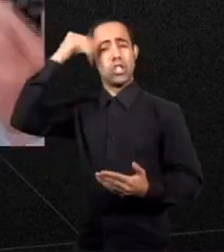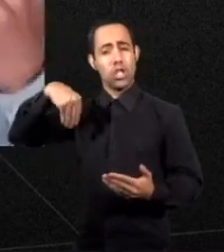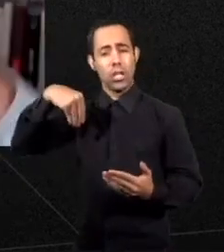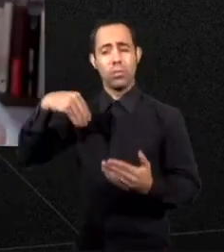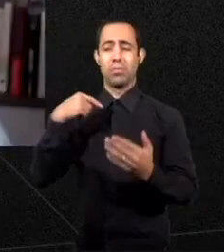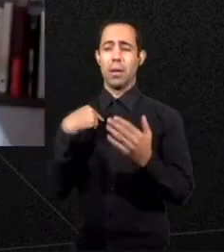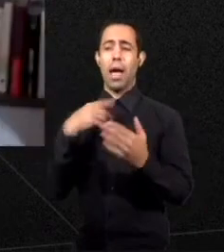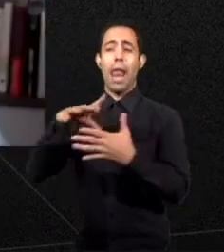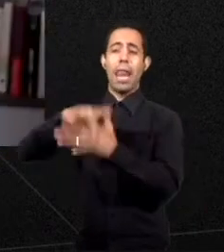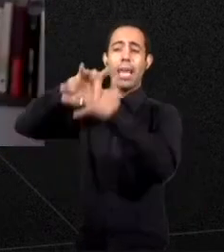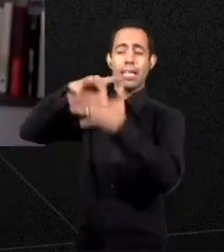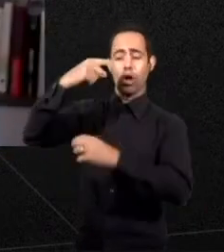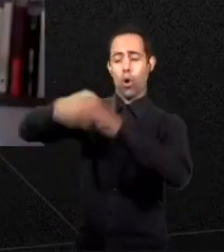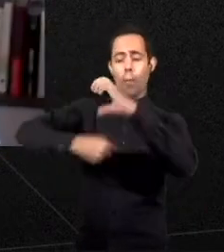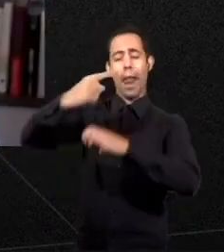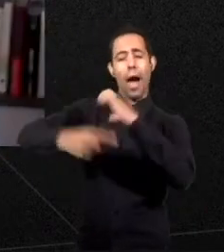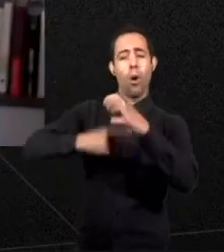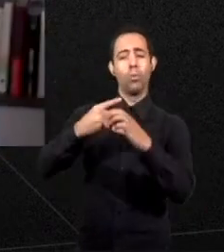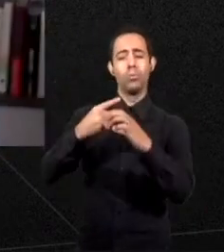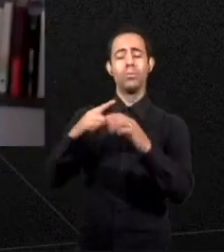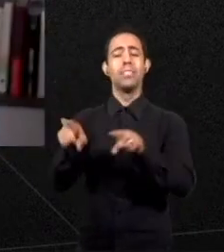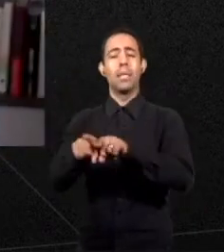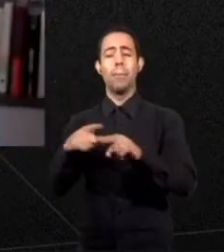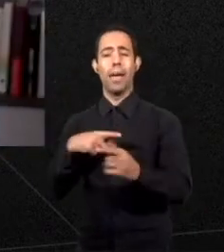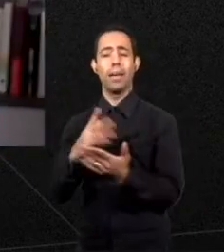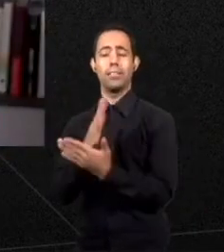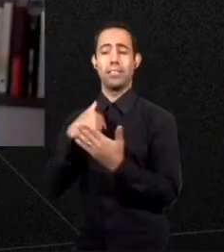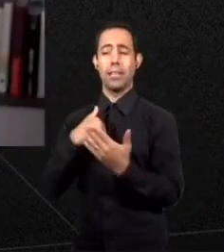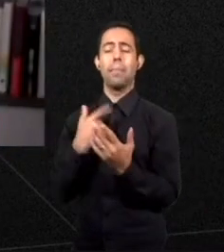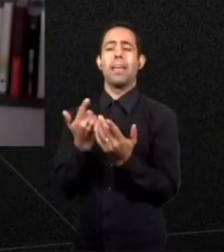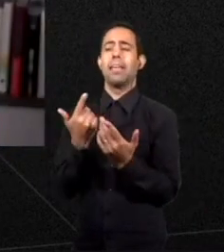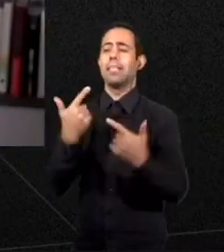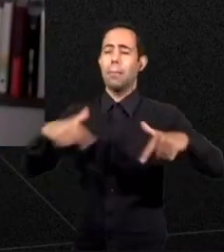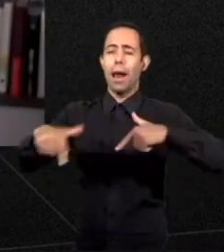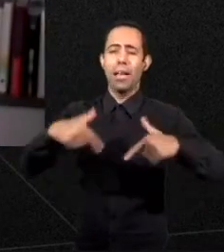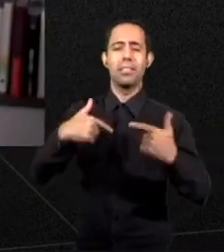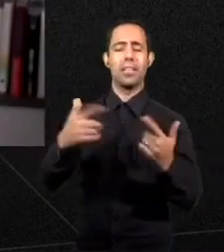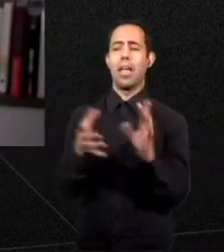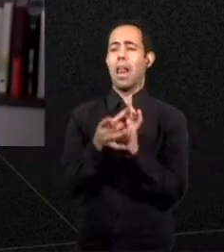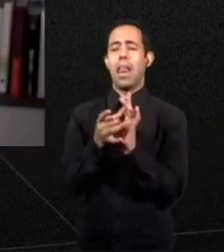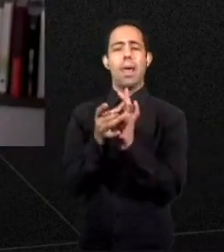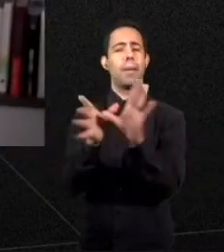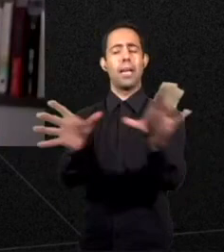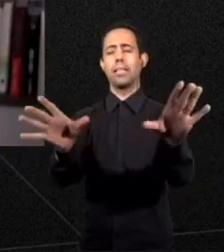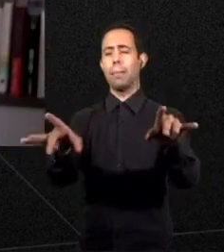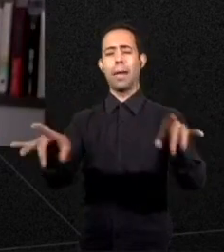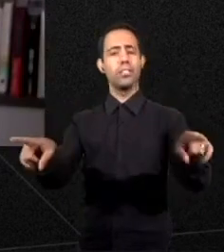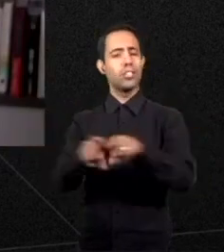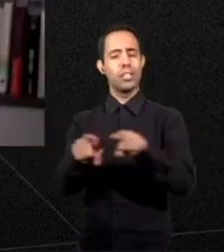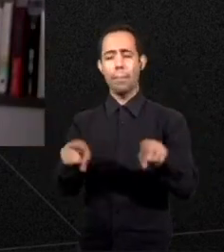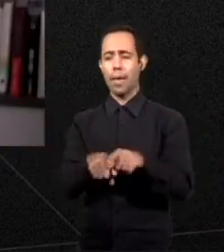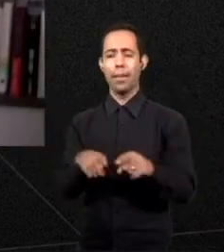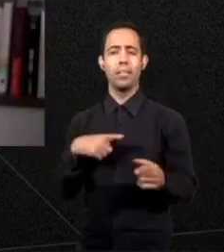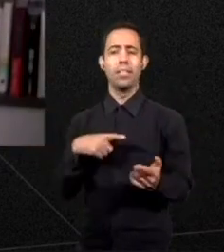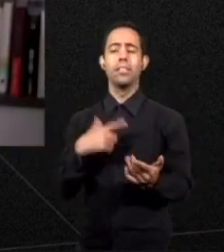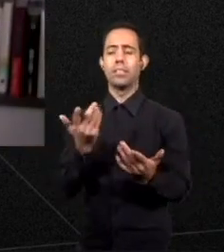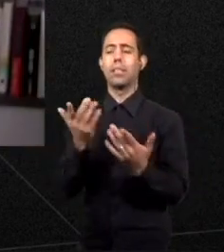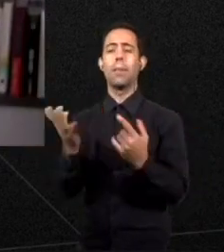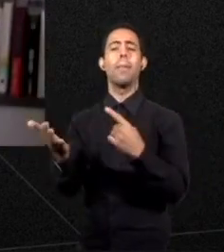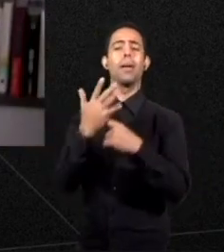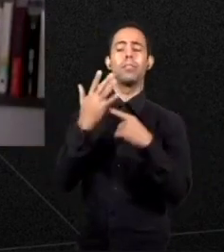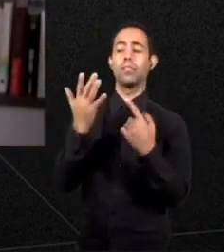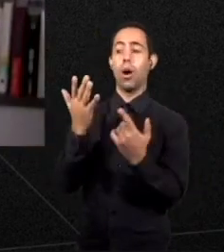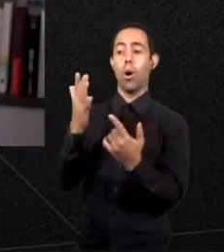actually worked deliberately to undermine global cooperation, global institutions. Like in the middle of the